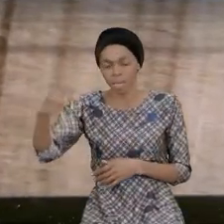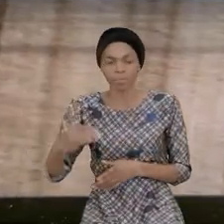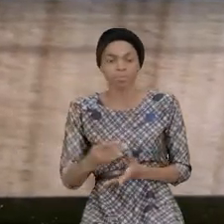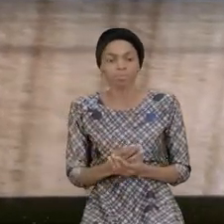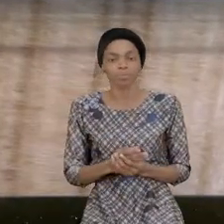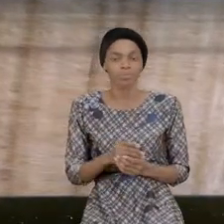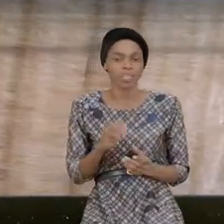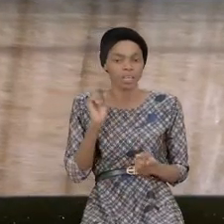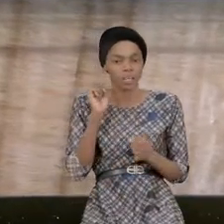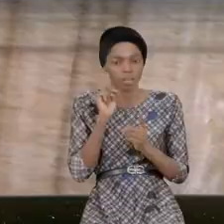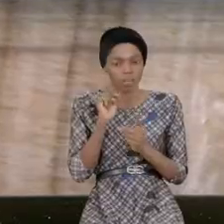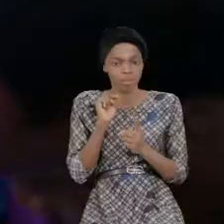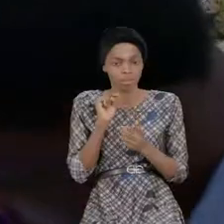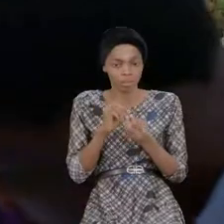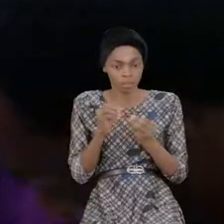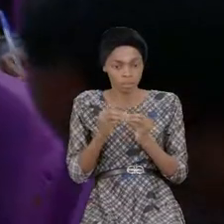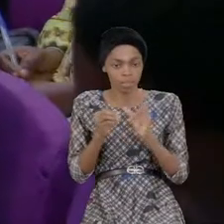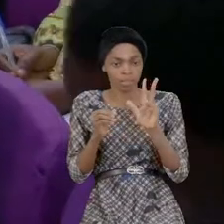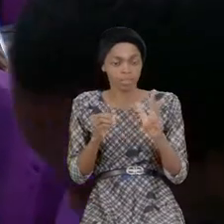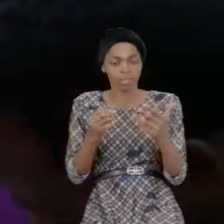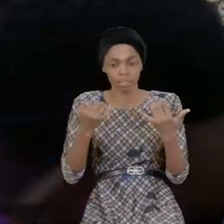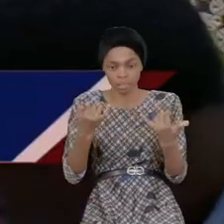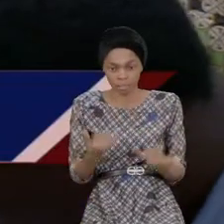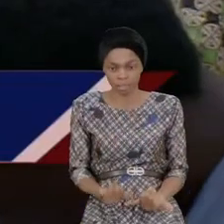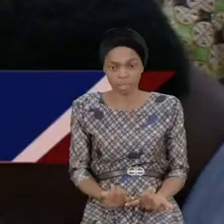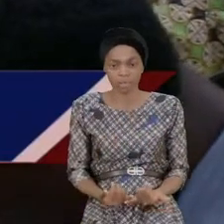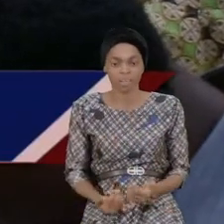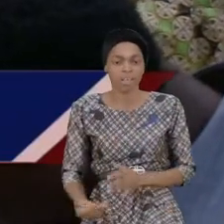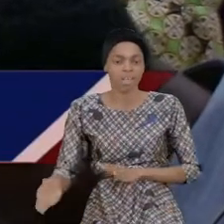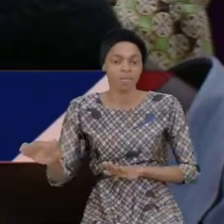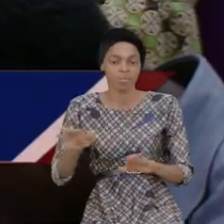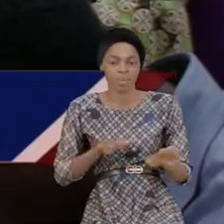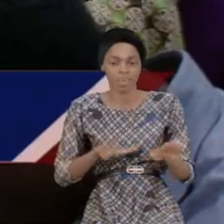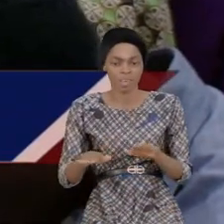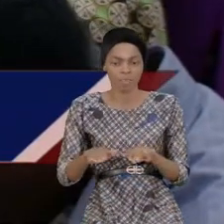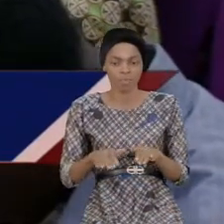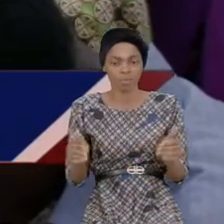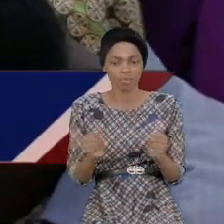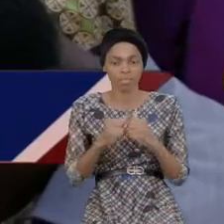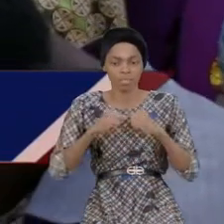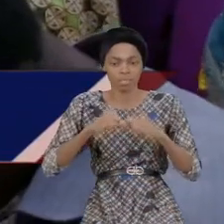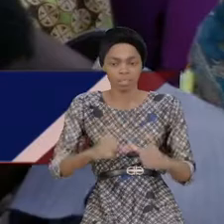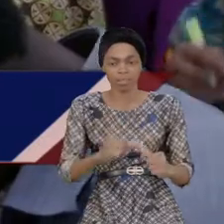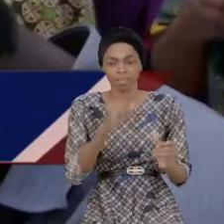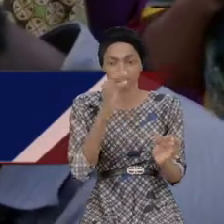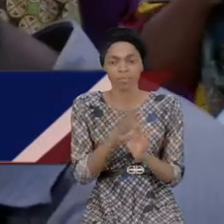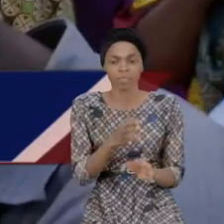point number three here. Behaving with steadfast faithfulness,